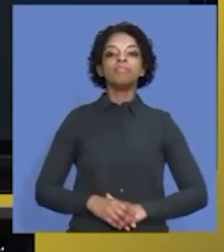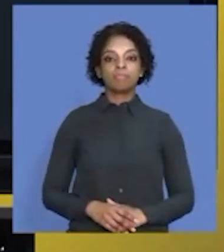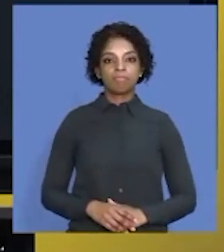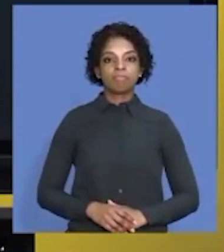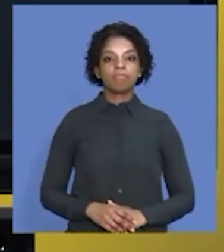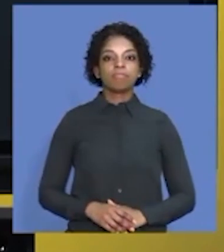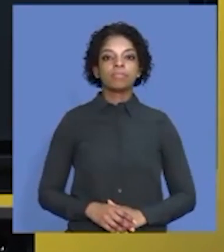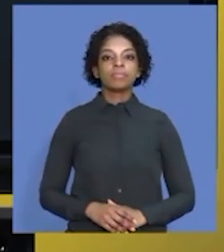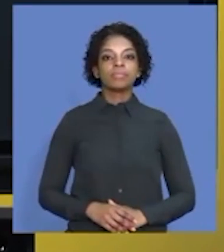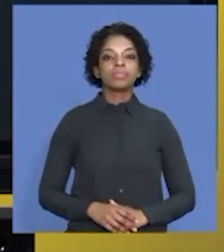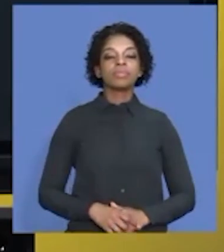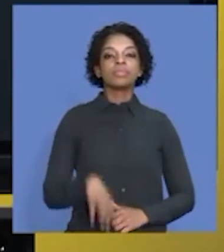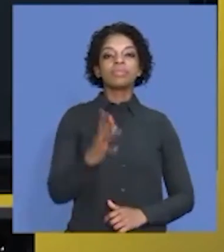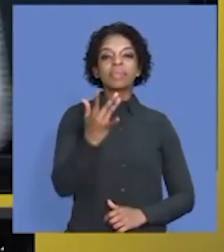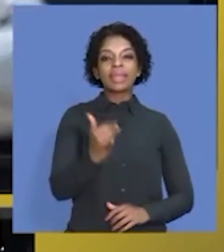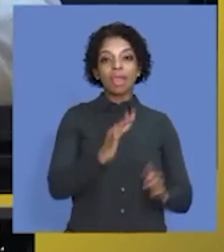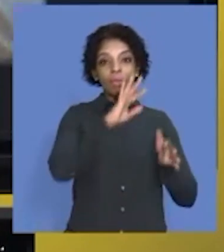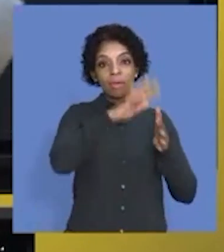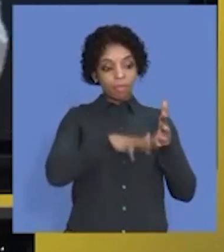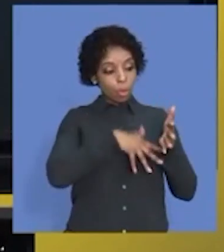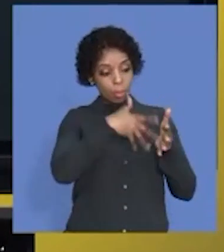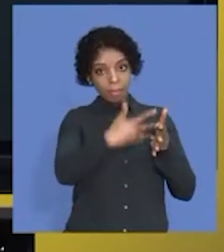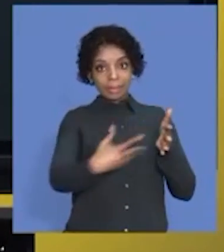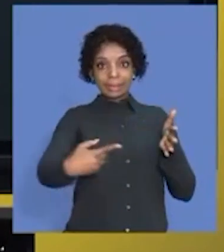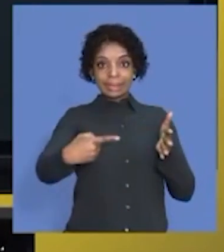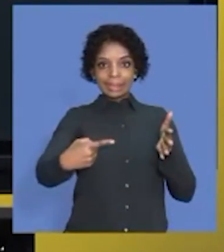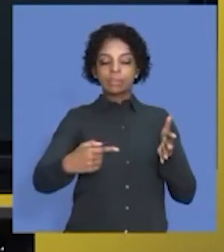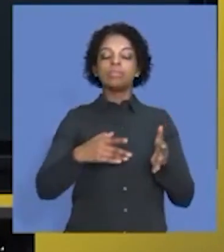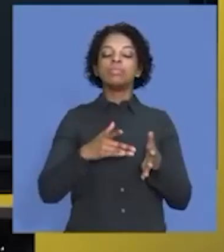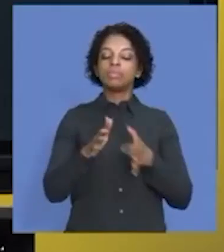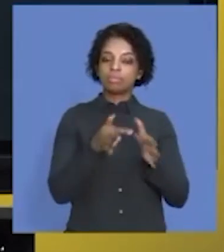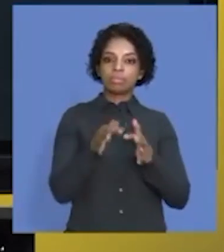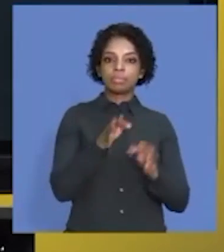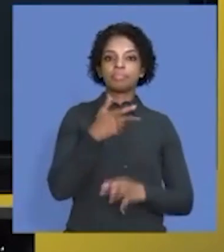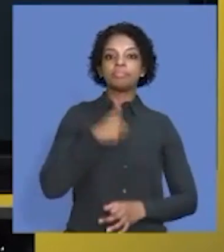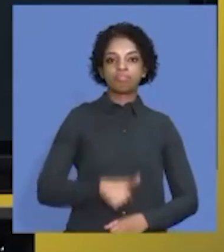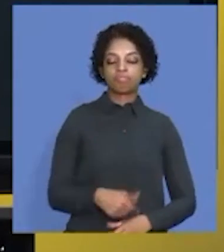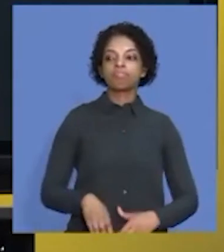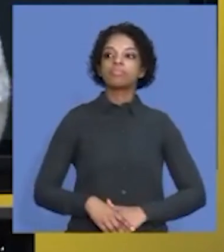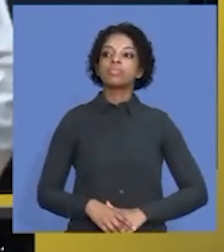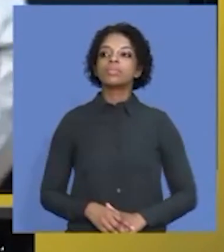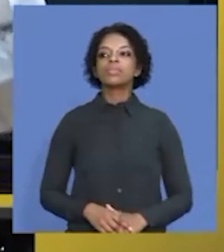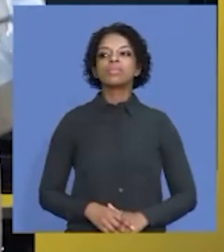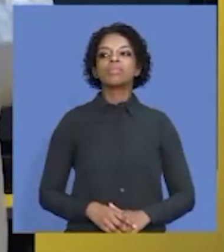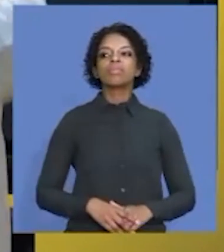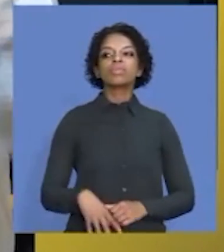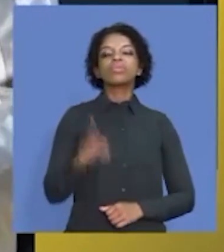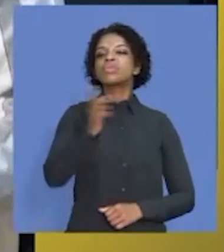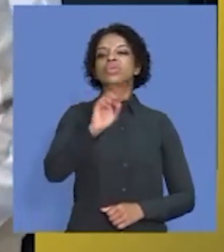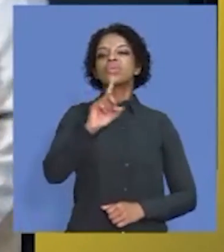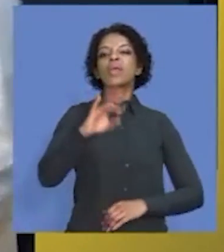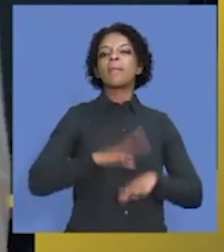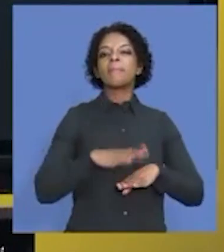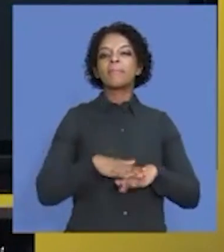here and let's just deal with the format of the note. In other words, what